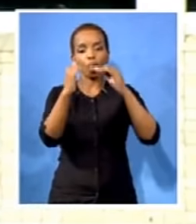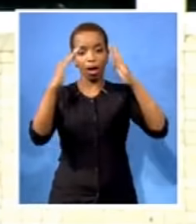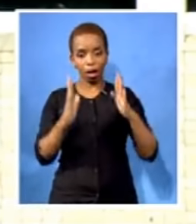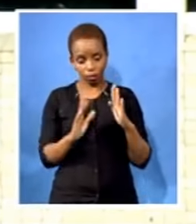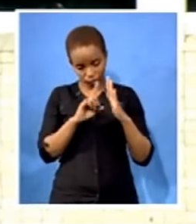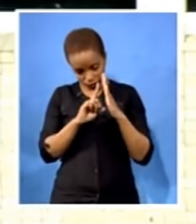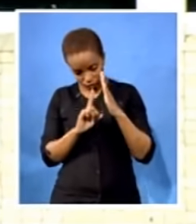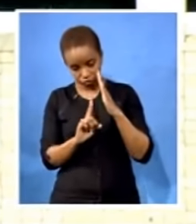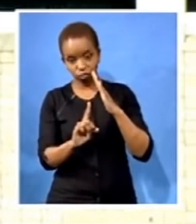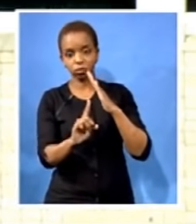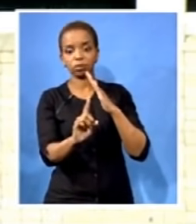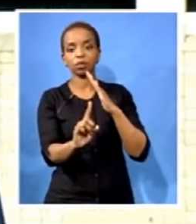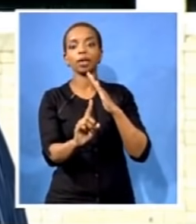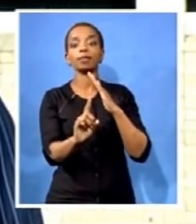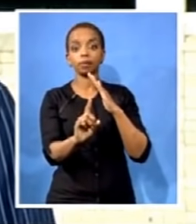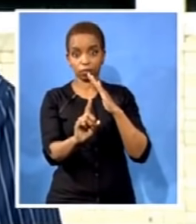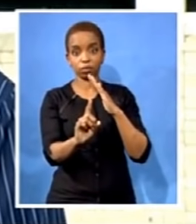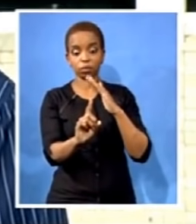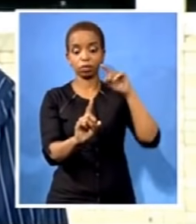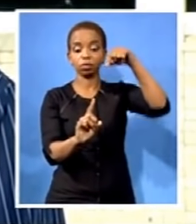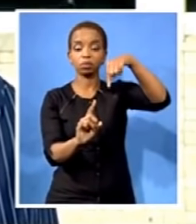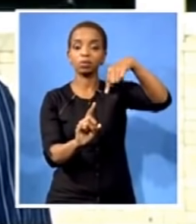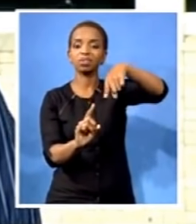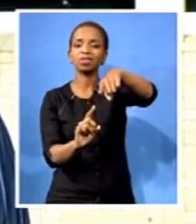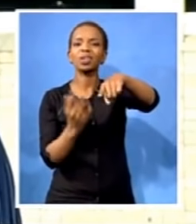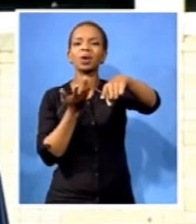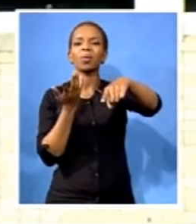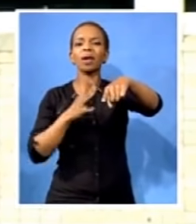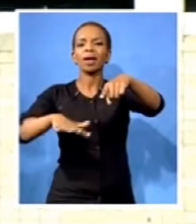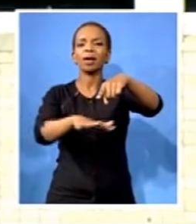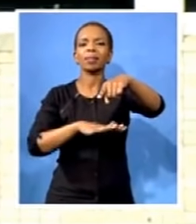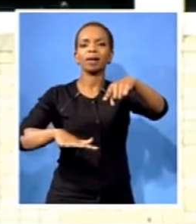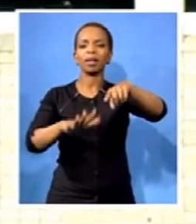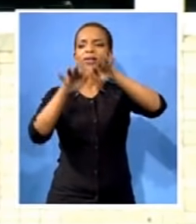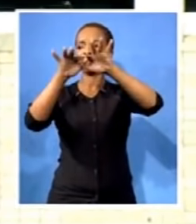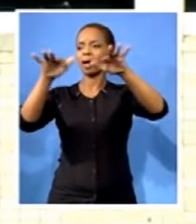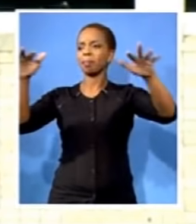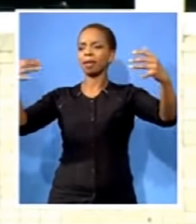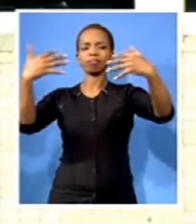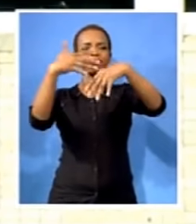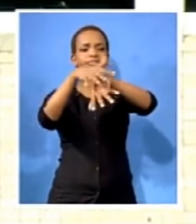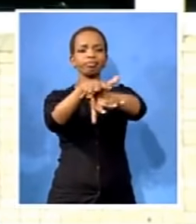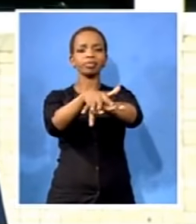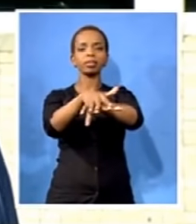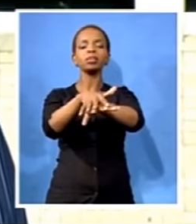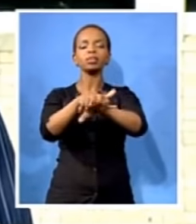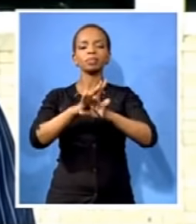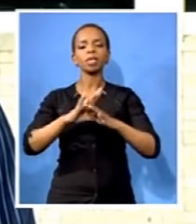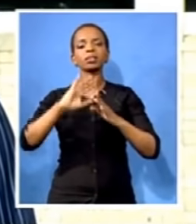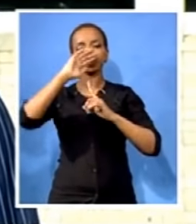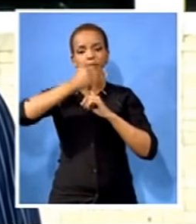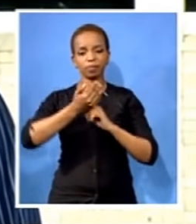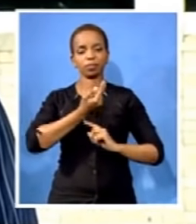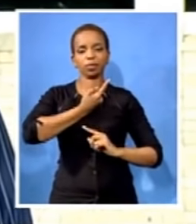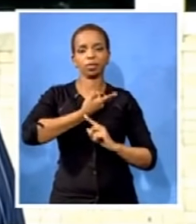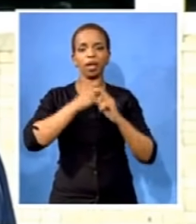to public places, cover yourself. Cover yourself. In terms of a mask, you can